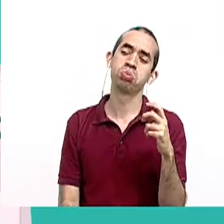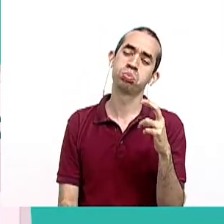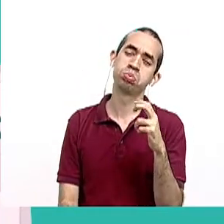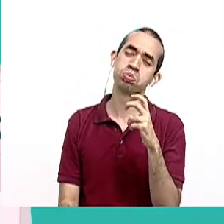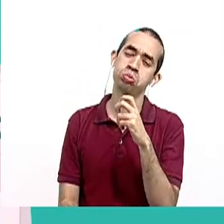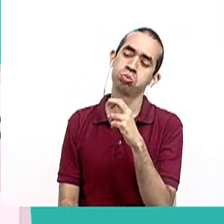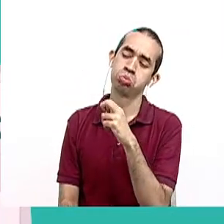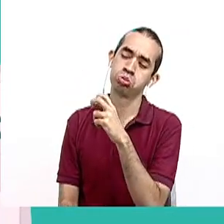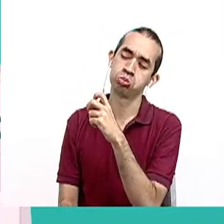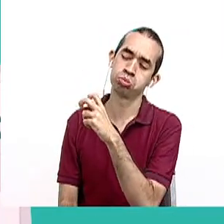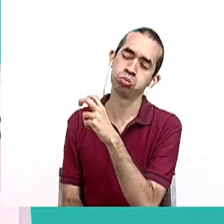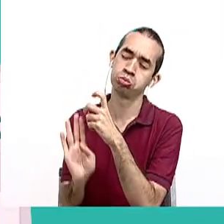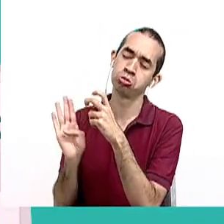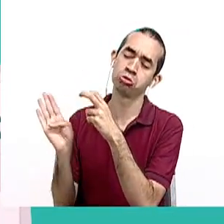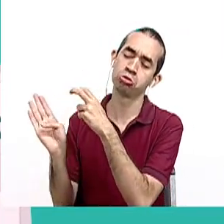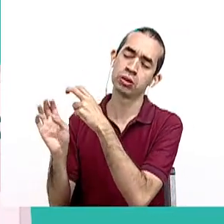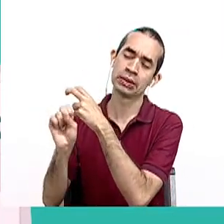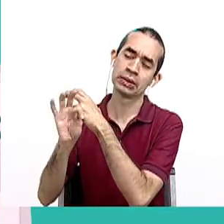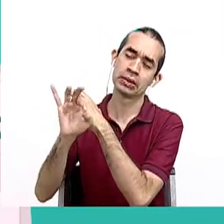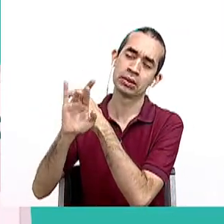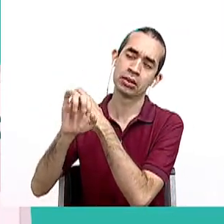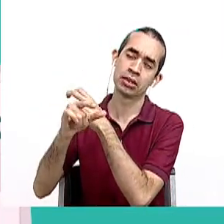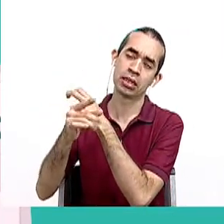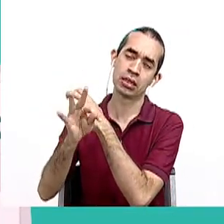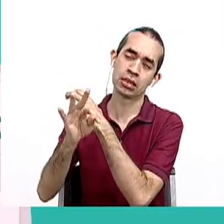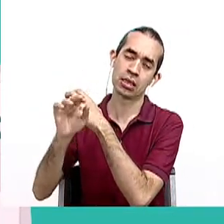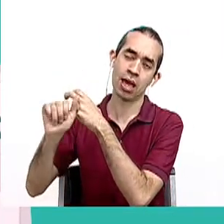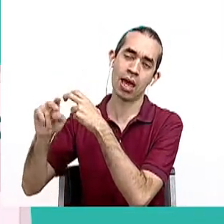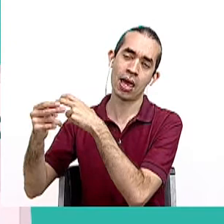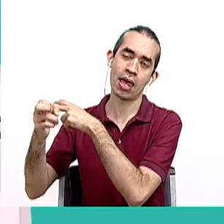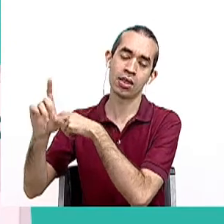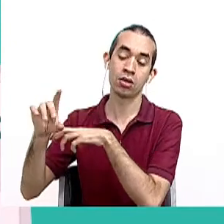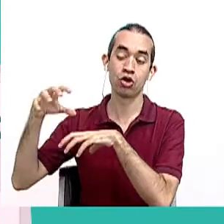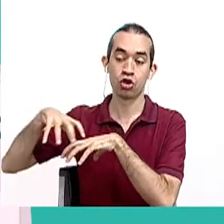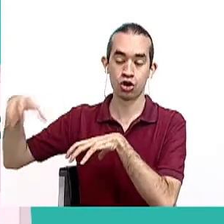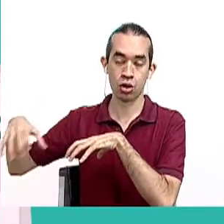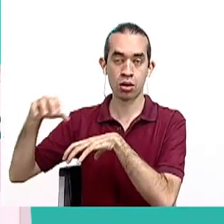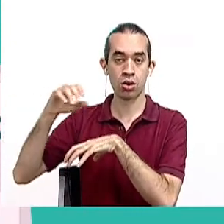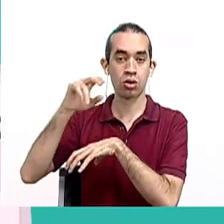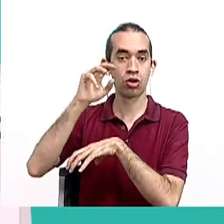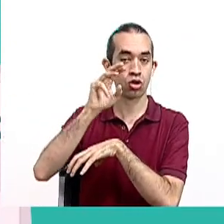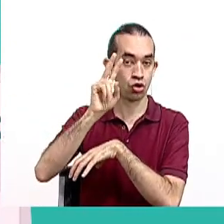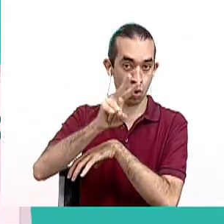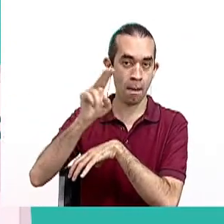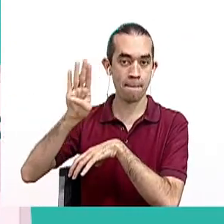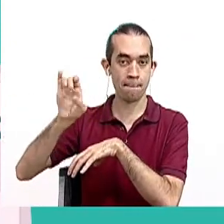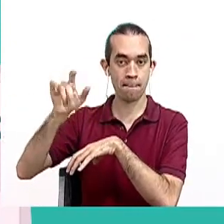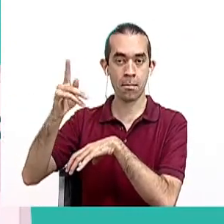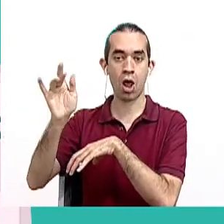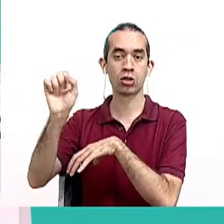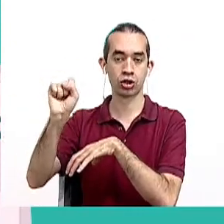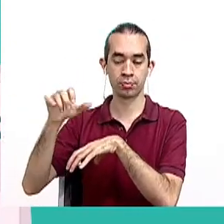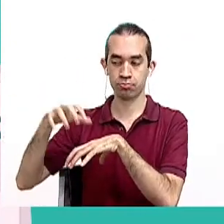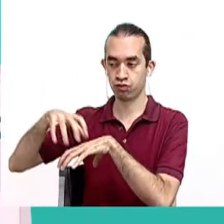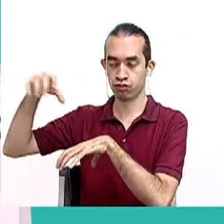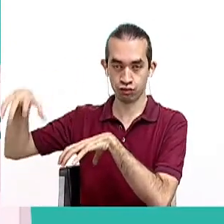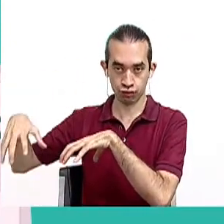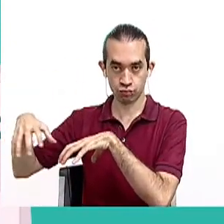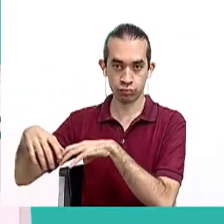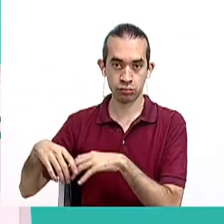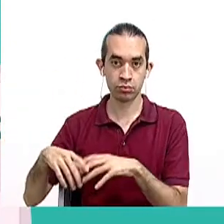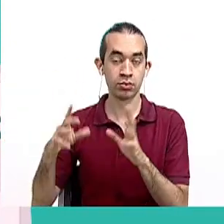straight ahead 2 blocks, and there you can find the church. And if you go out of Repretel and